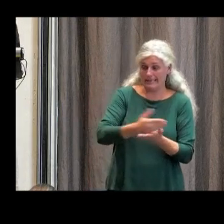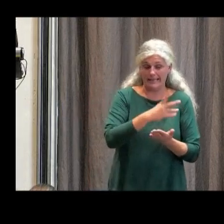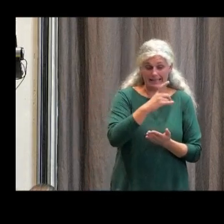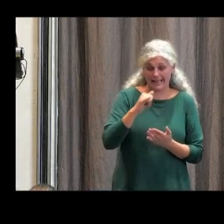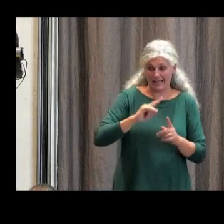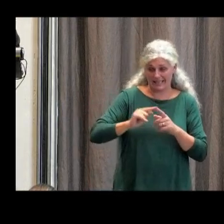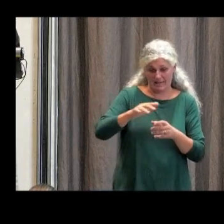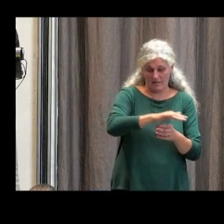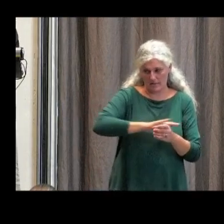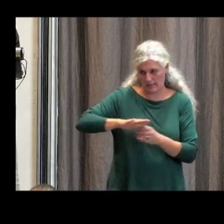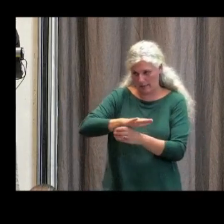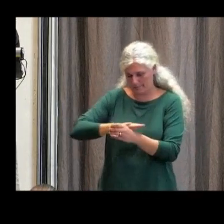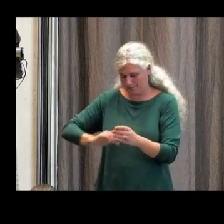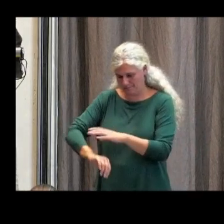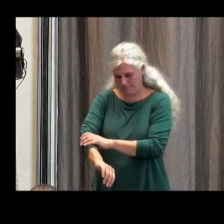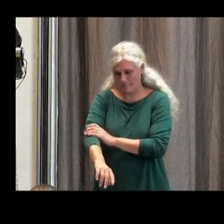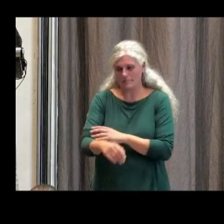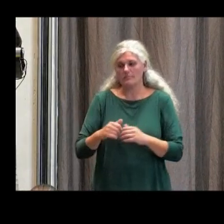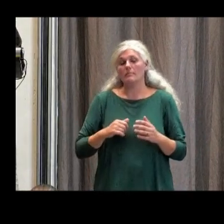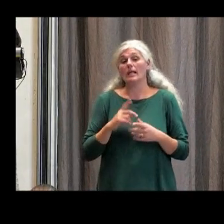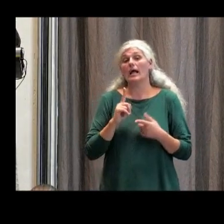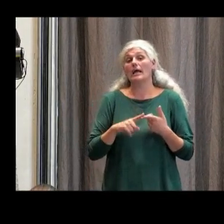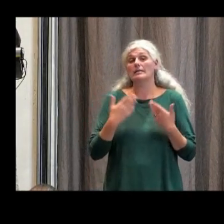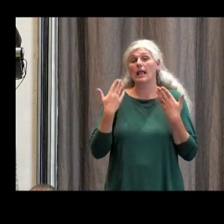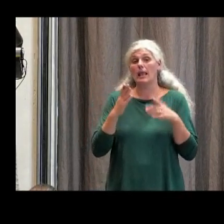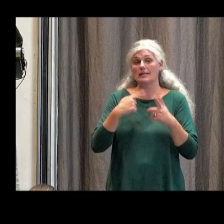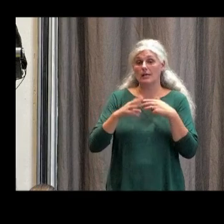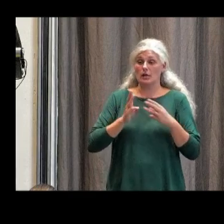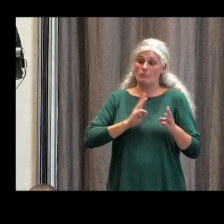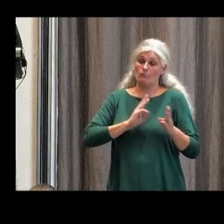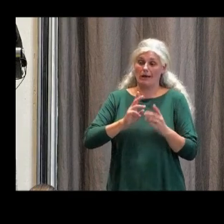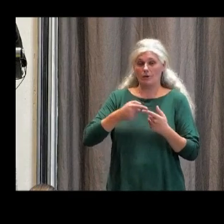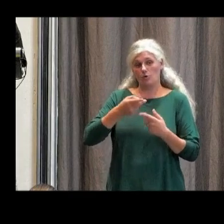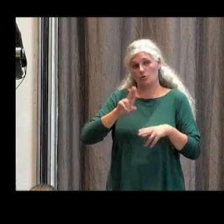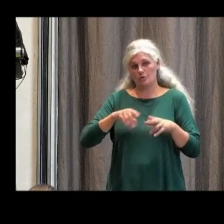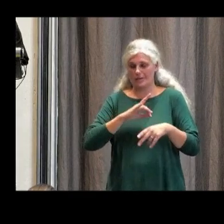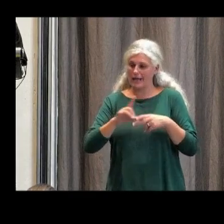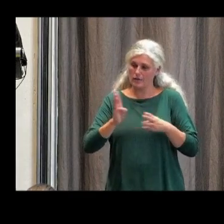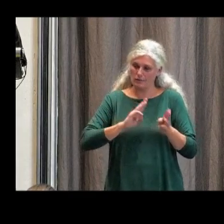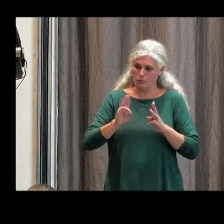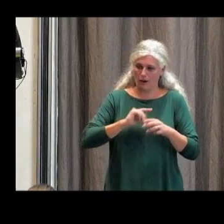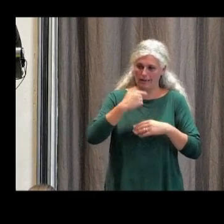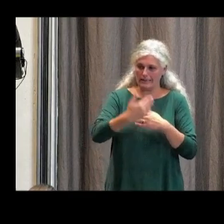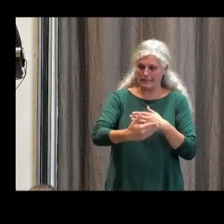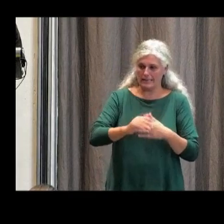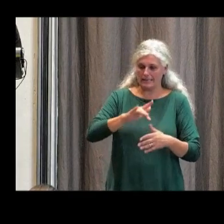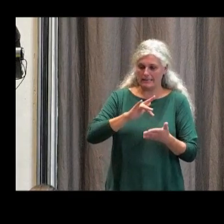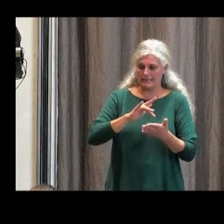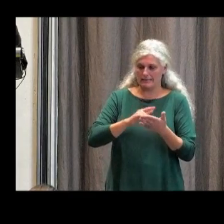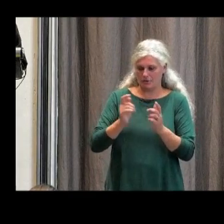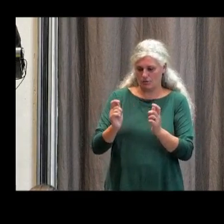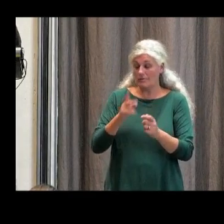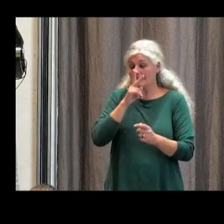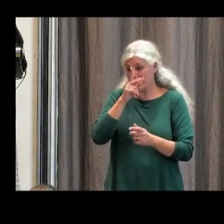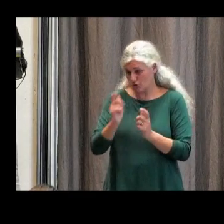these, it enabling that best practice or a new type of practice in scent training,